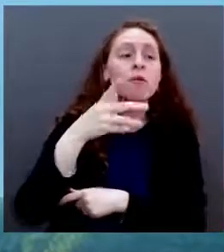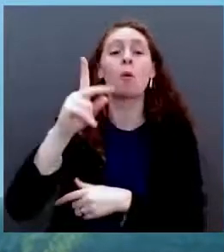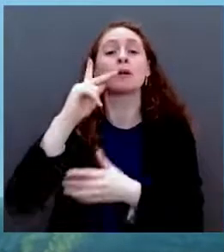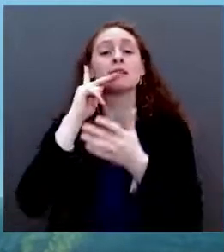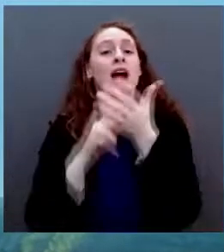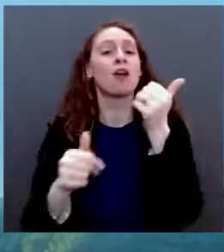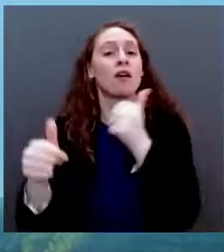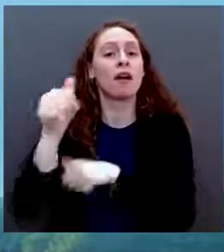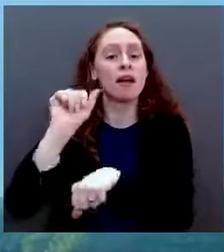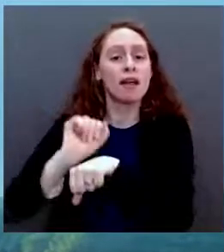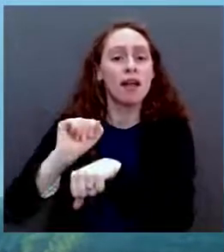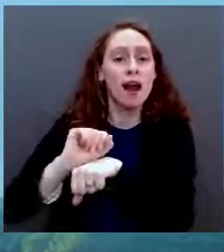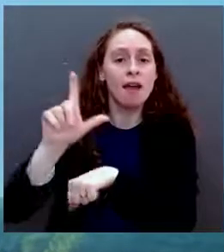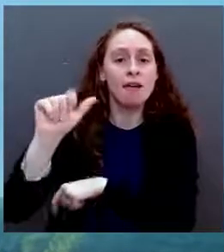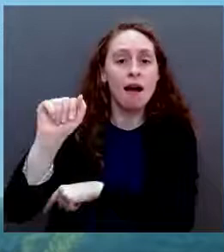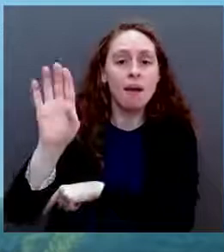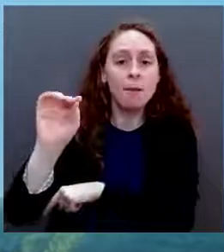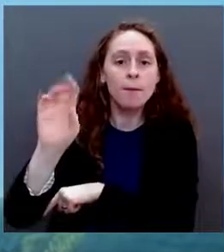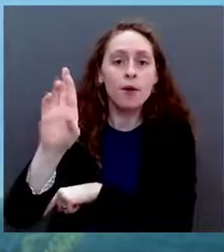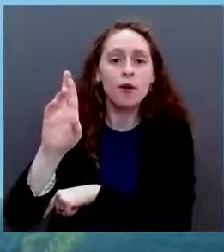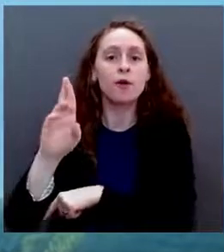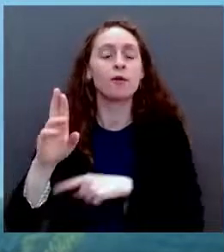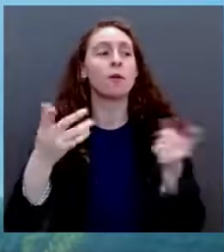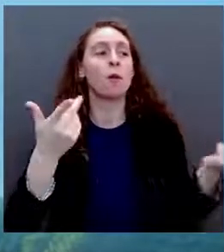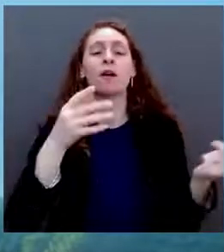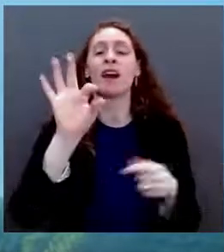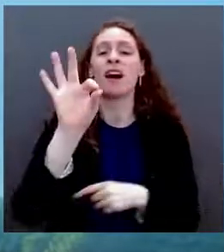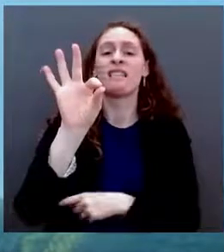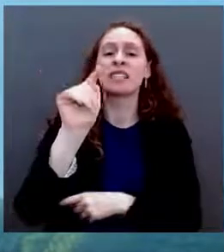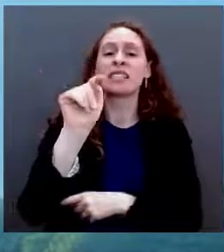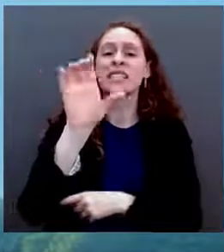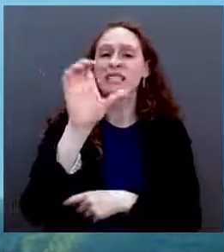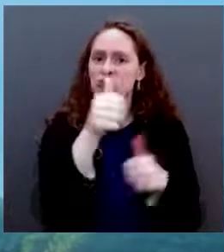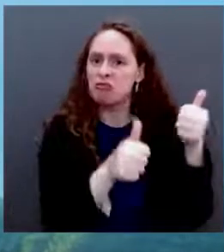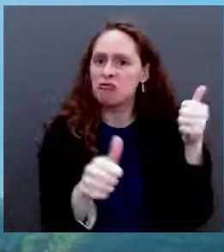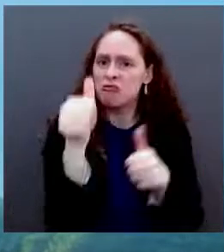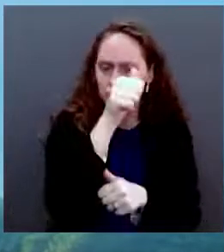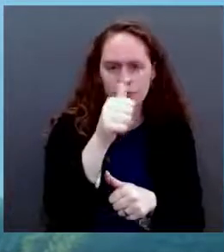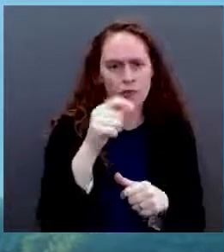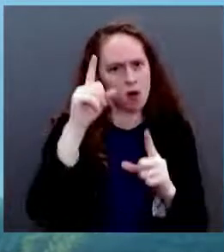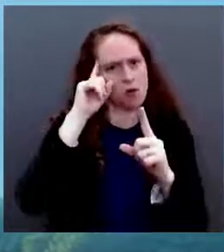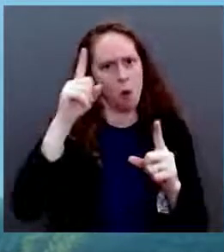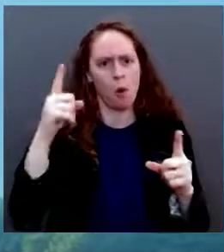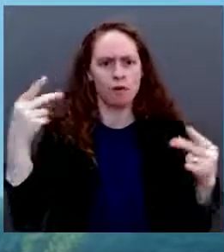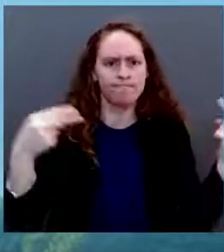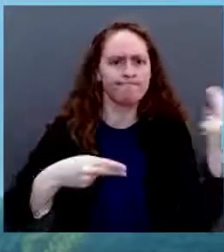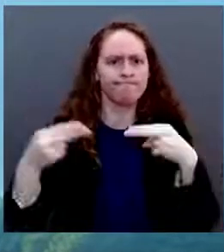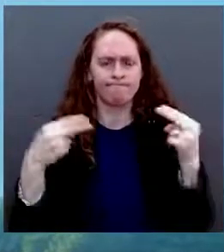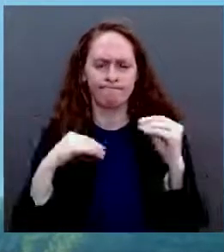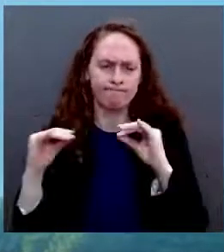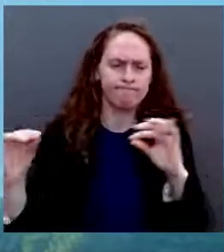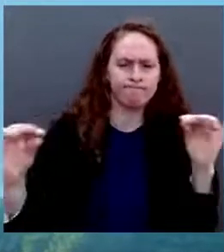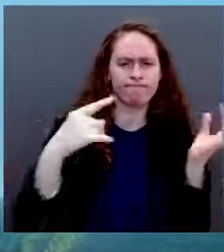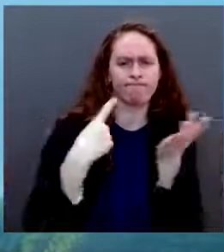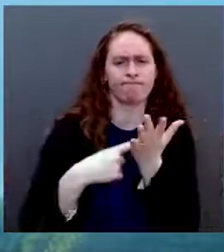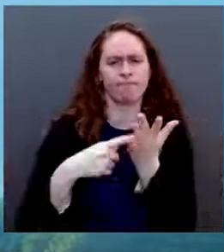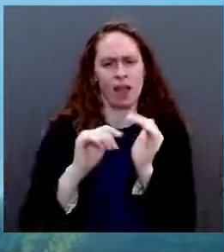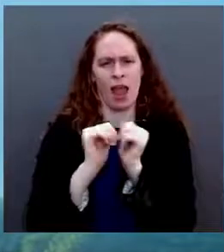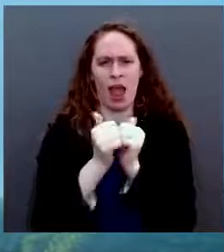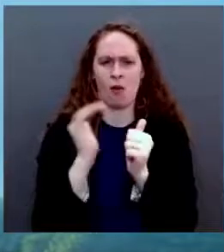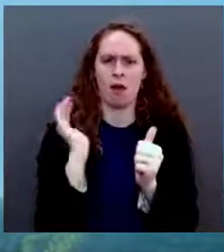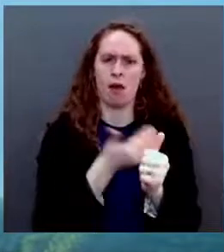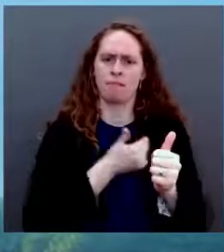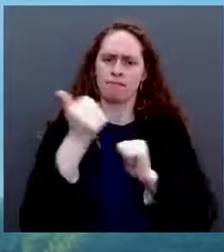sure that antitrust laws are enforced across the board. Today, the Justice Department and the USDA